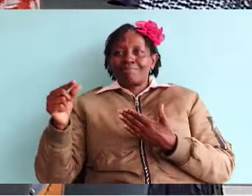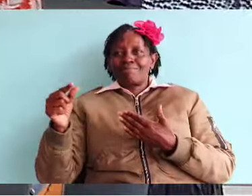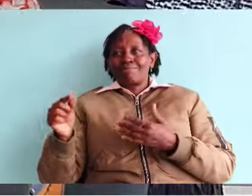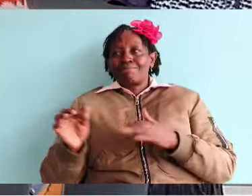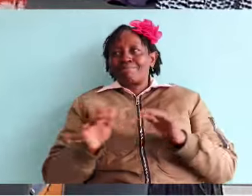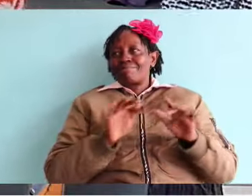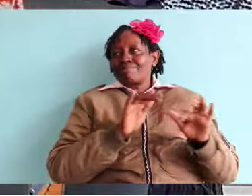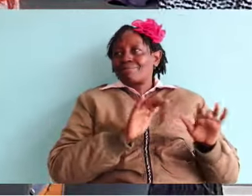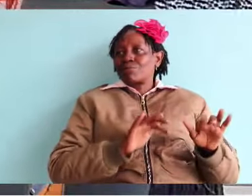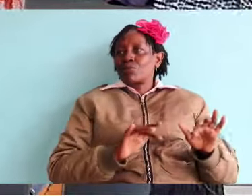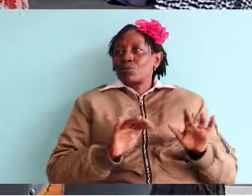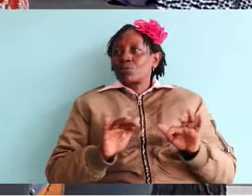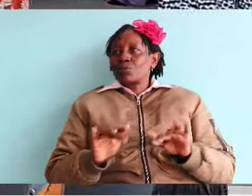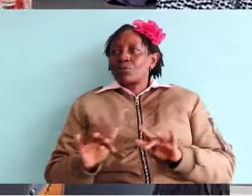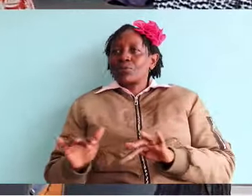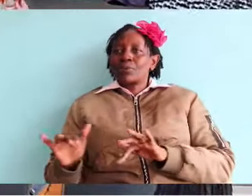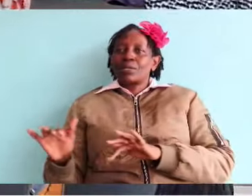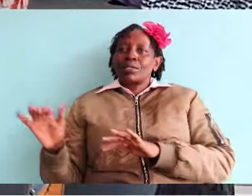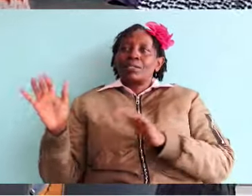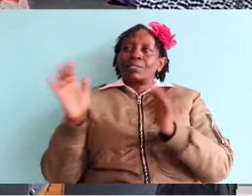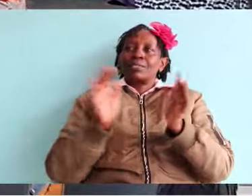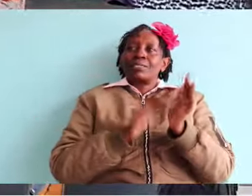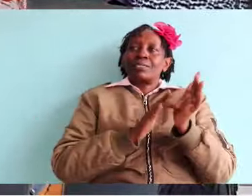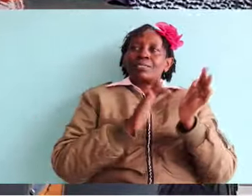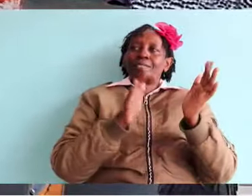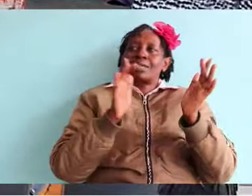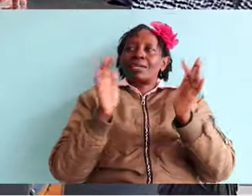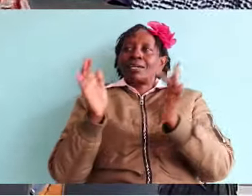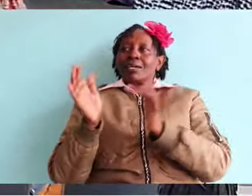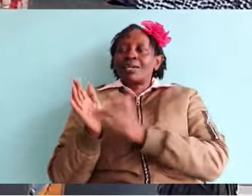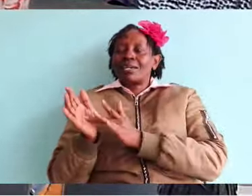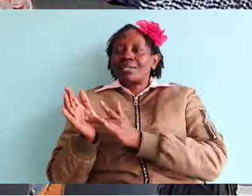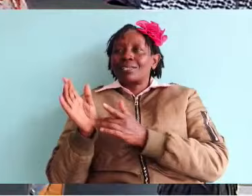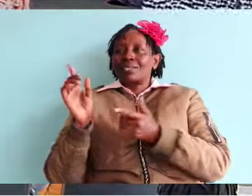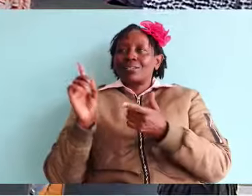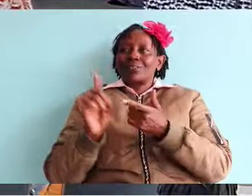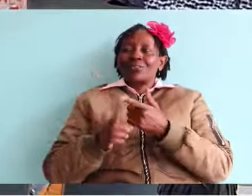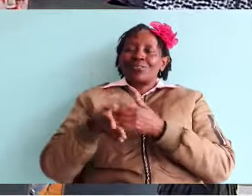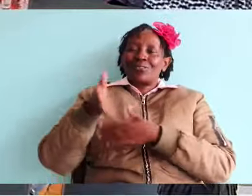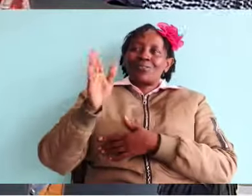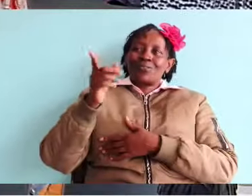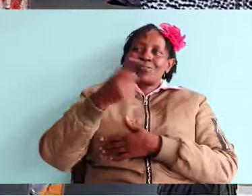grace. Jesus, to You we lift our